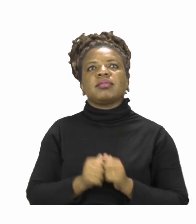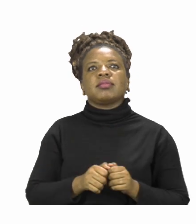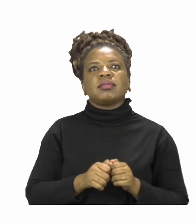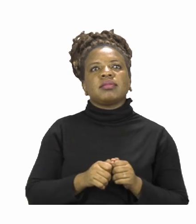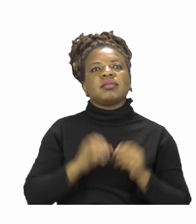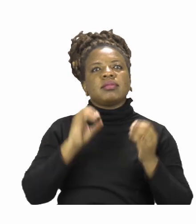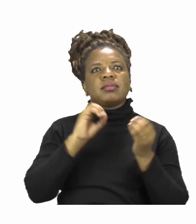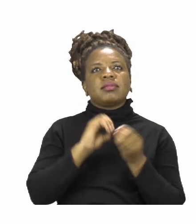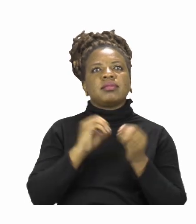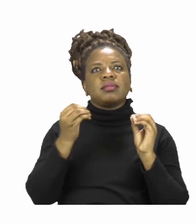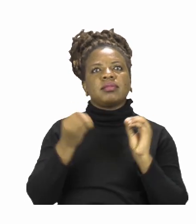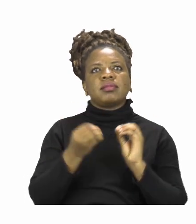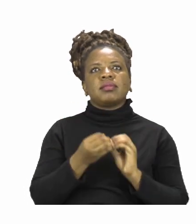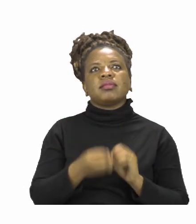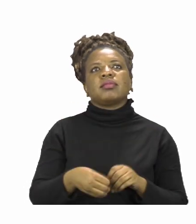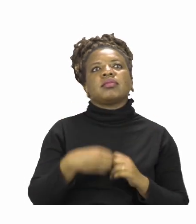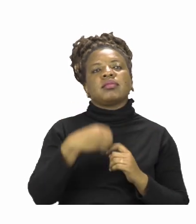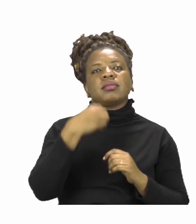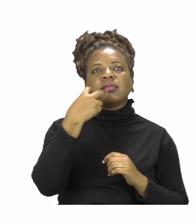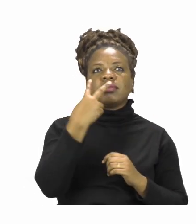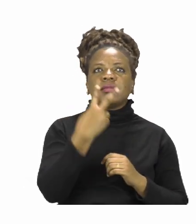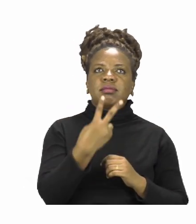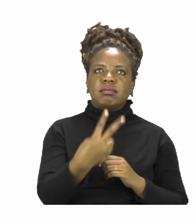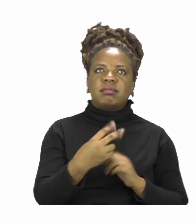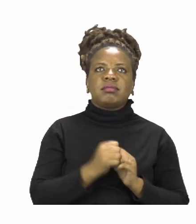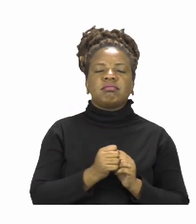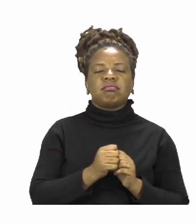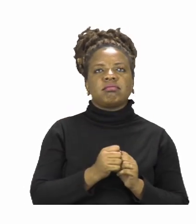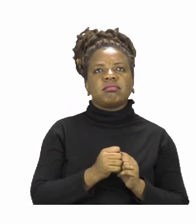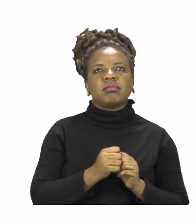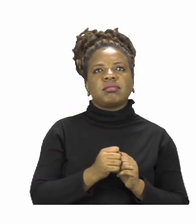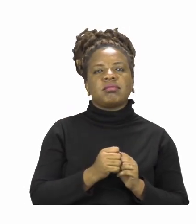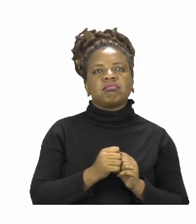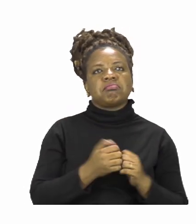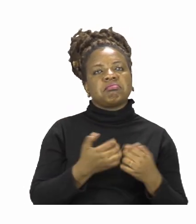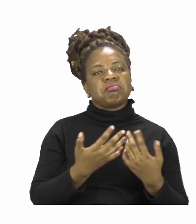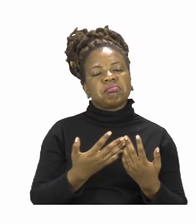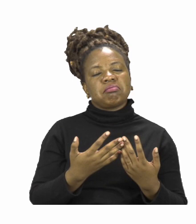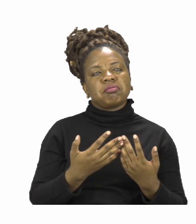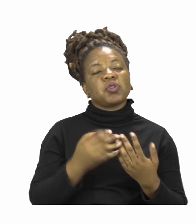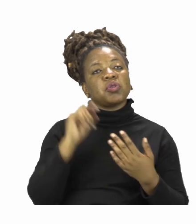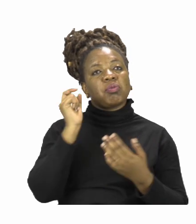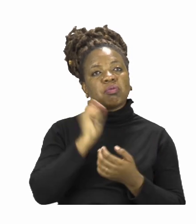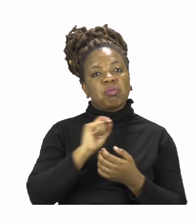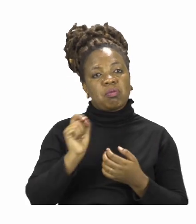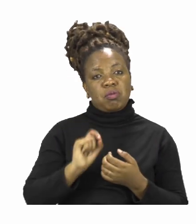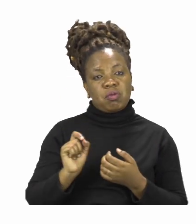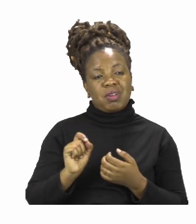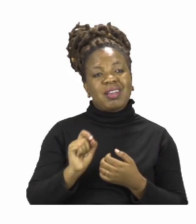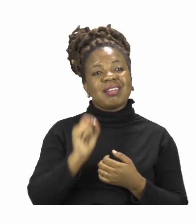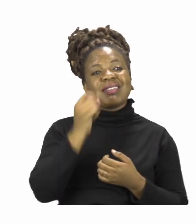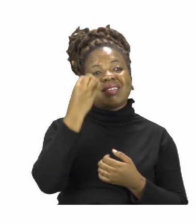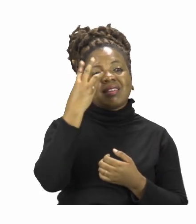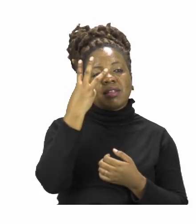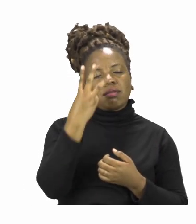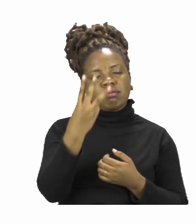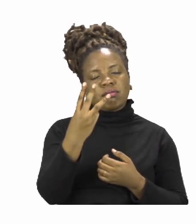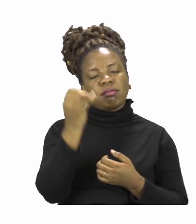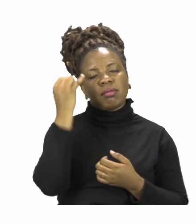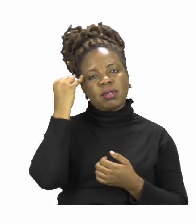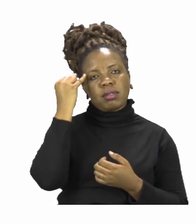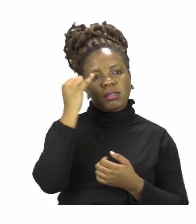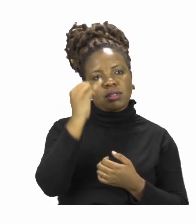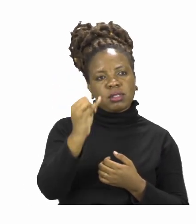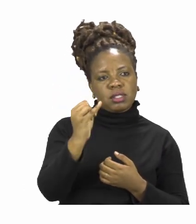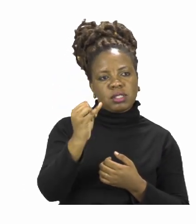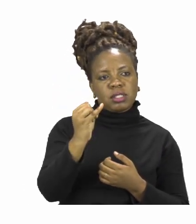3 ideas on how you can take care of people with HIV and AIDS. Remember, they are not the